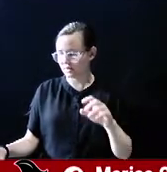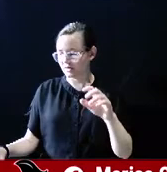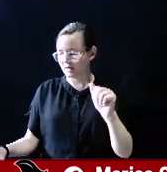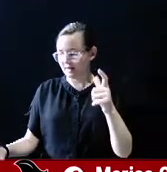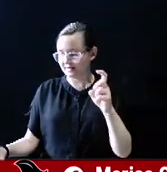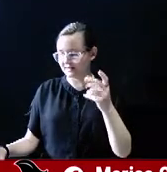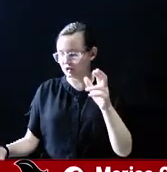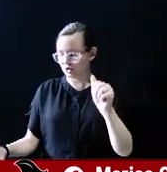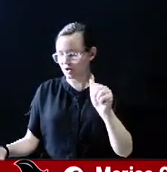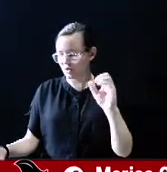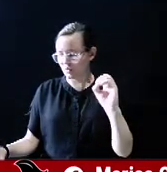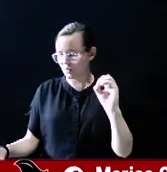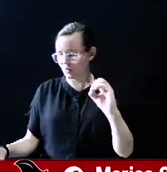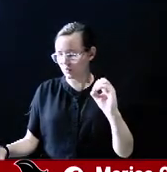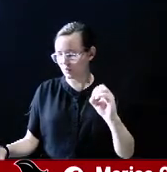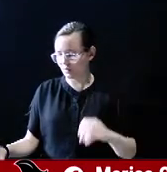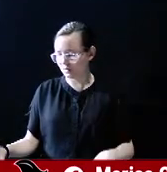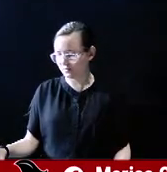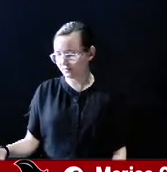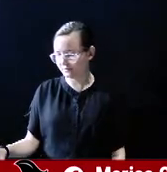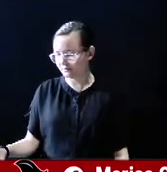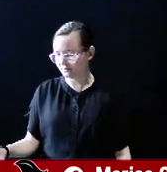Alexandra Nicole Orozco.